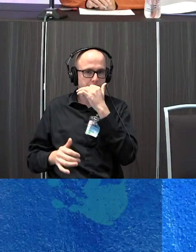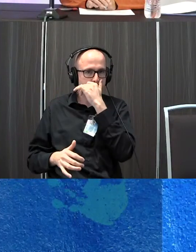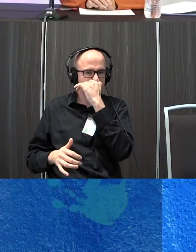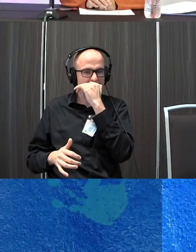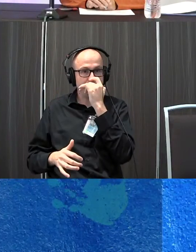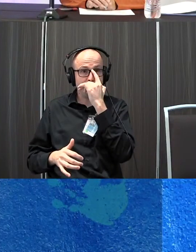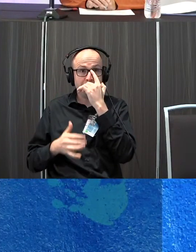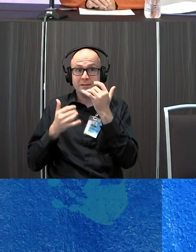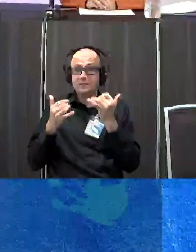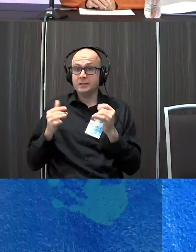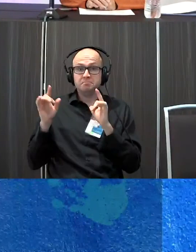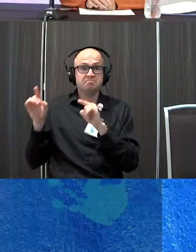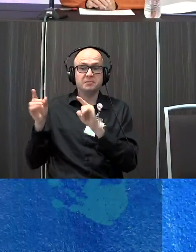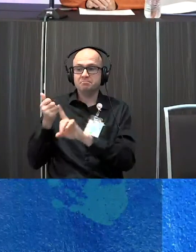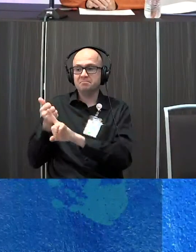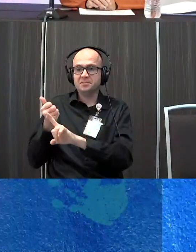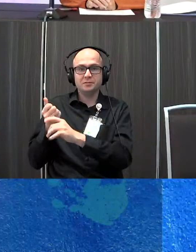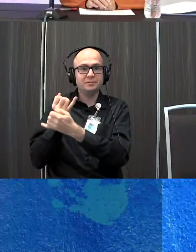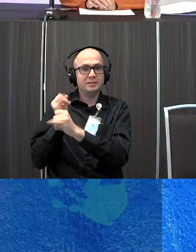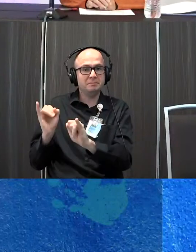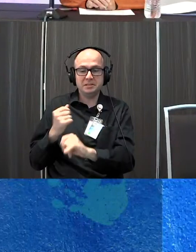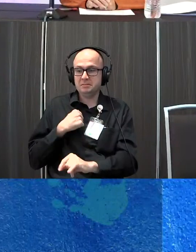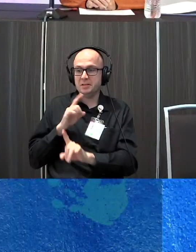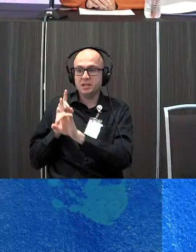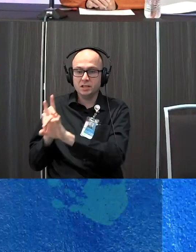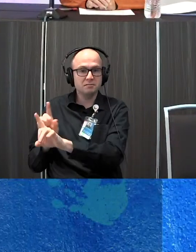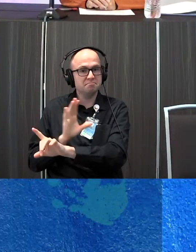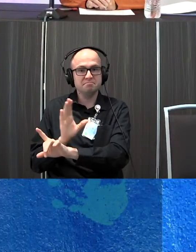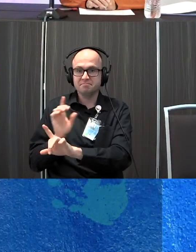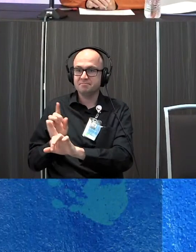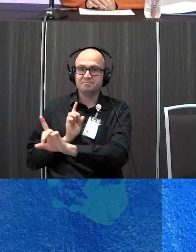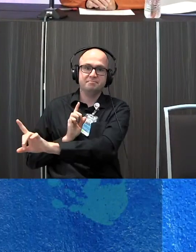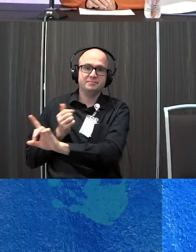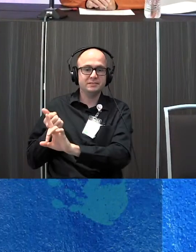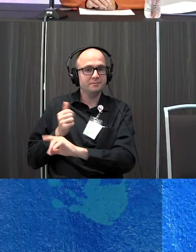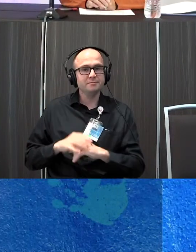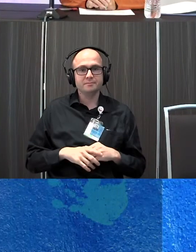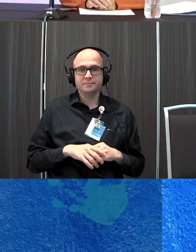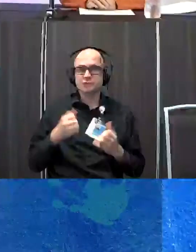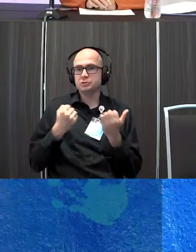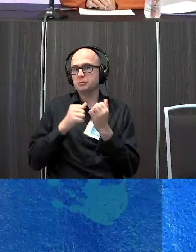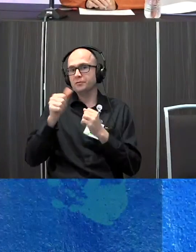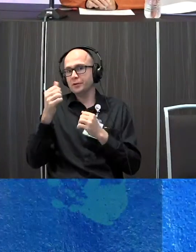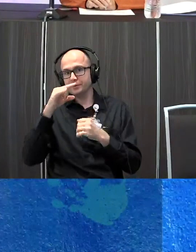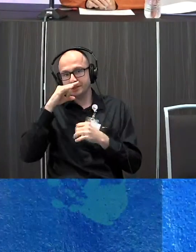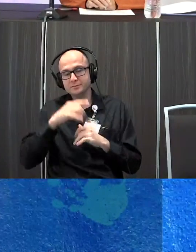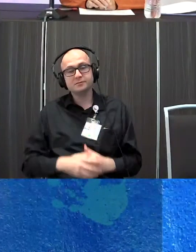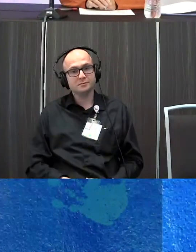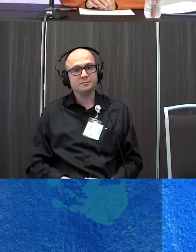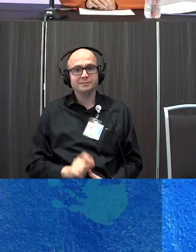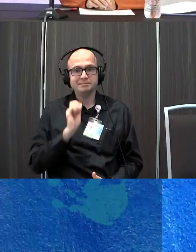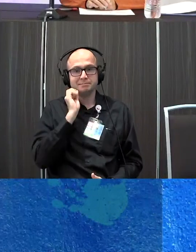And he now can go to camp on his own without me there, and just the support of the other kids. So that's a pretty neat